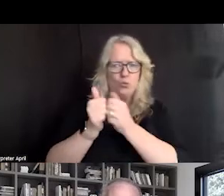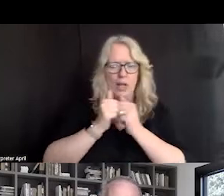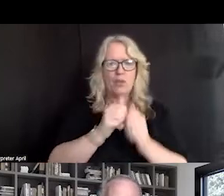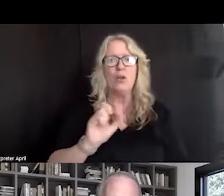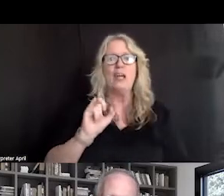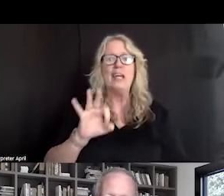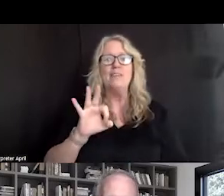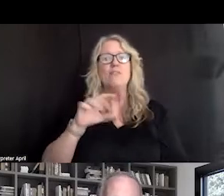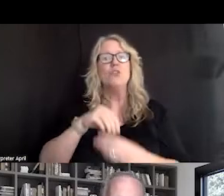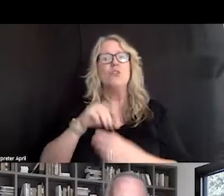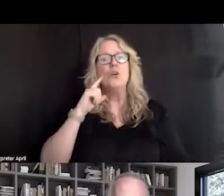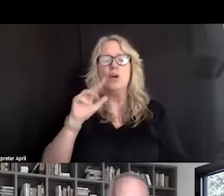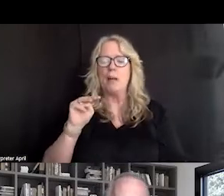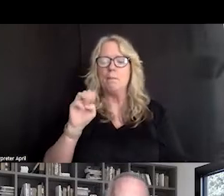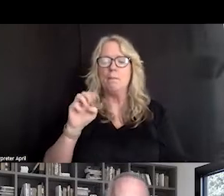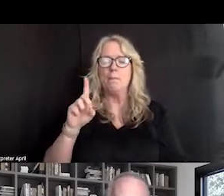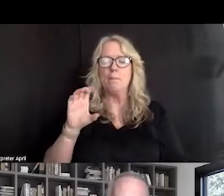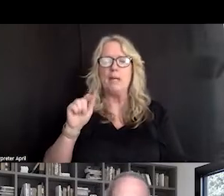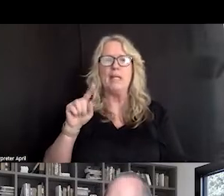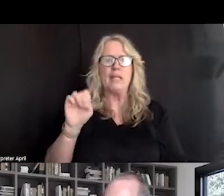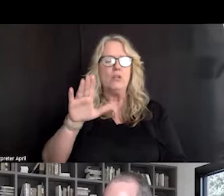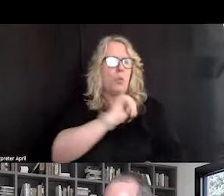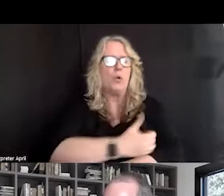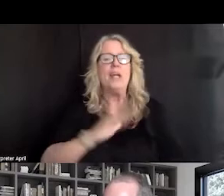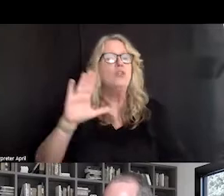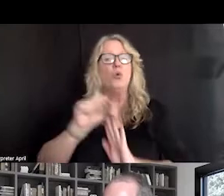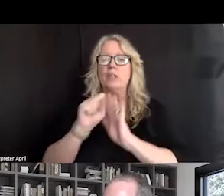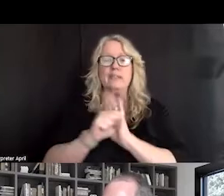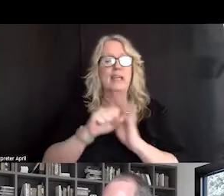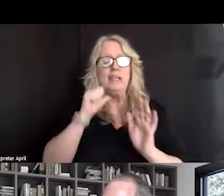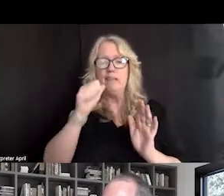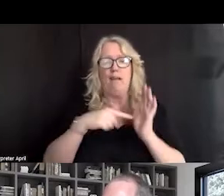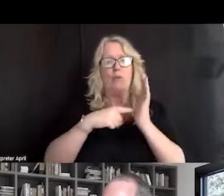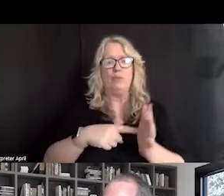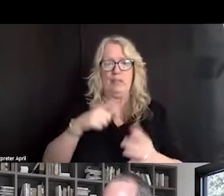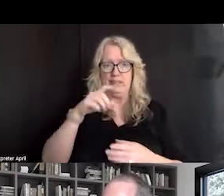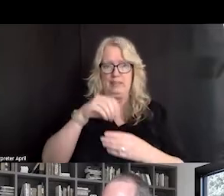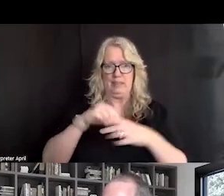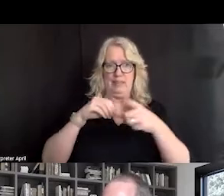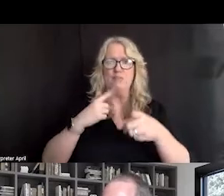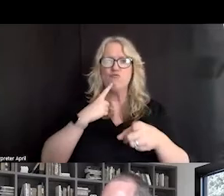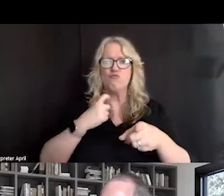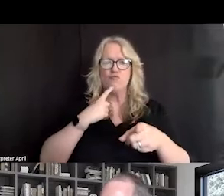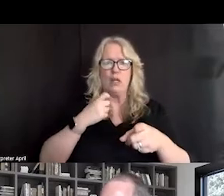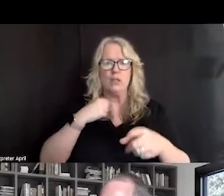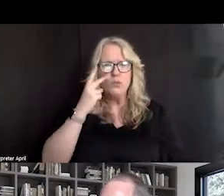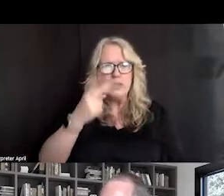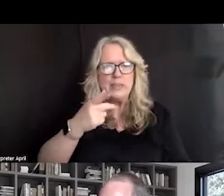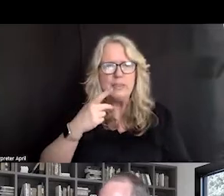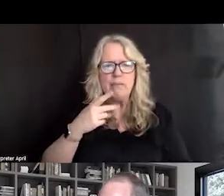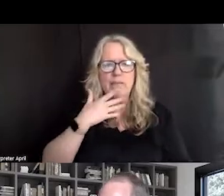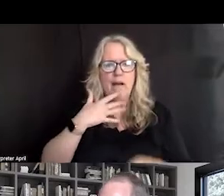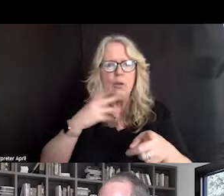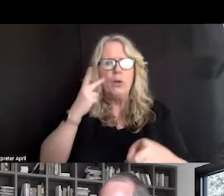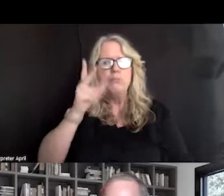a Medicaid authority and your state is not reflected with that maroon color, then please let